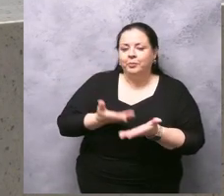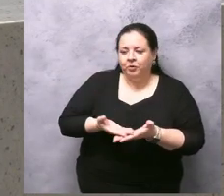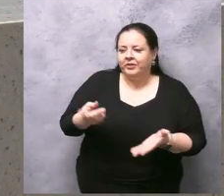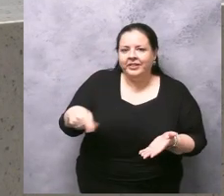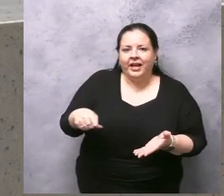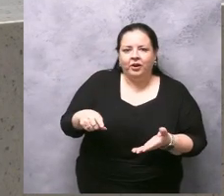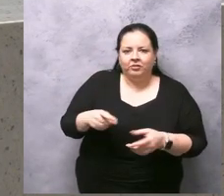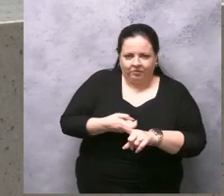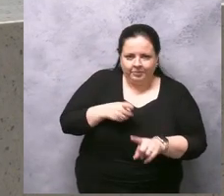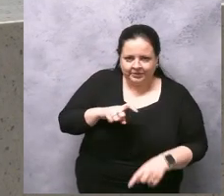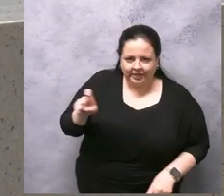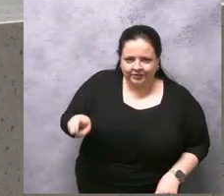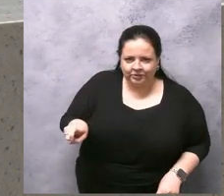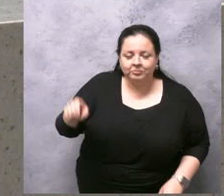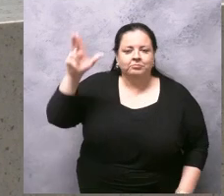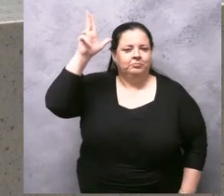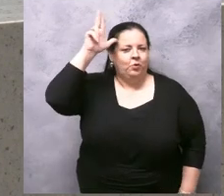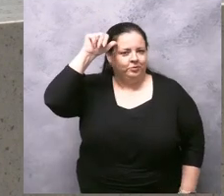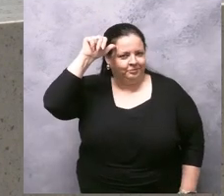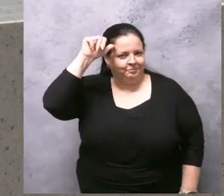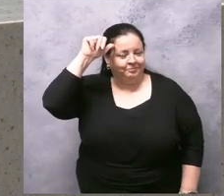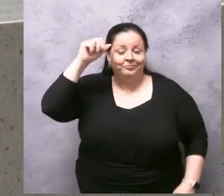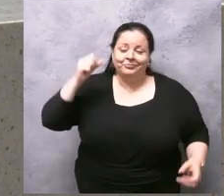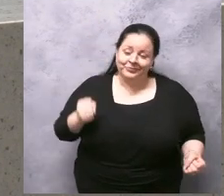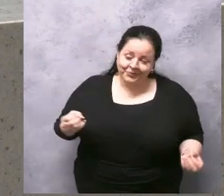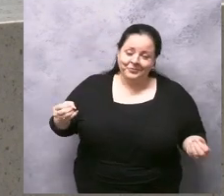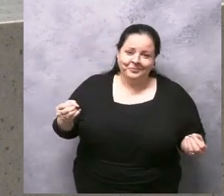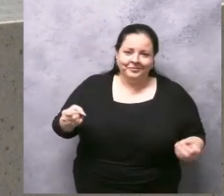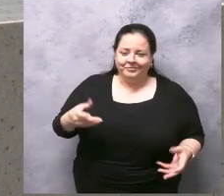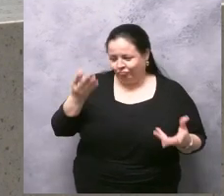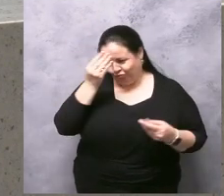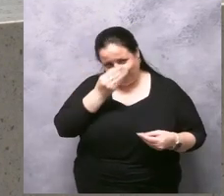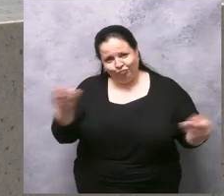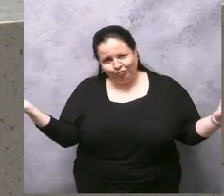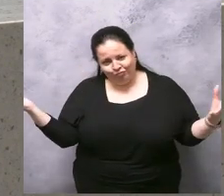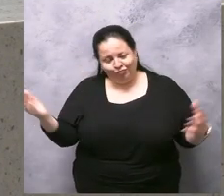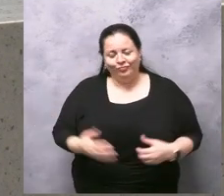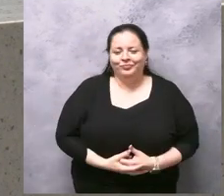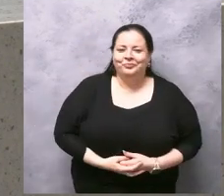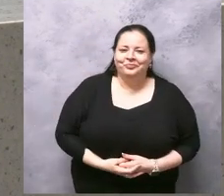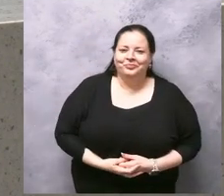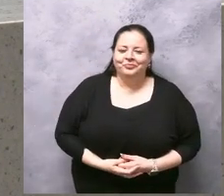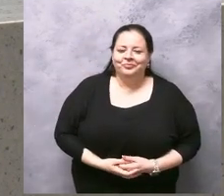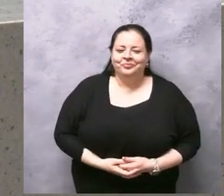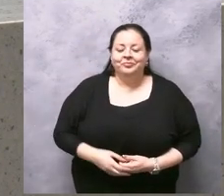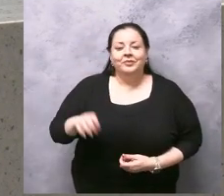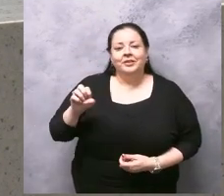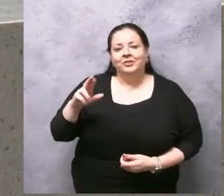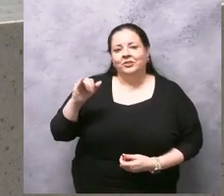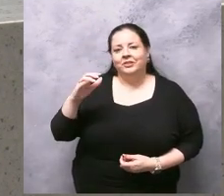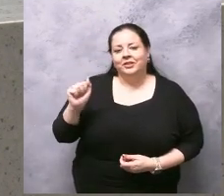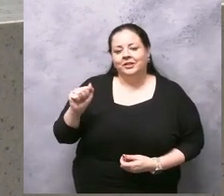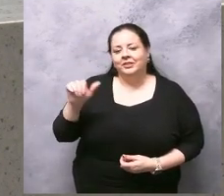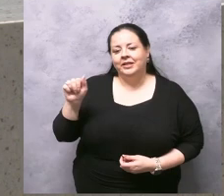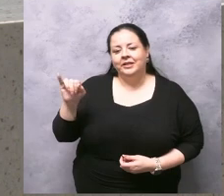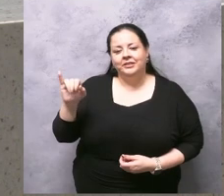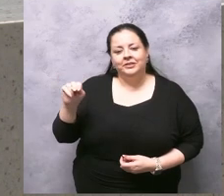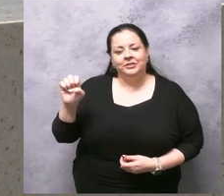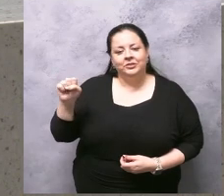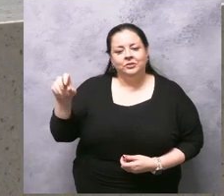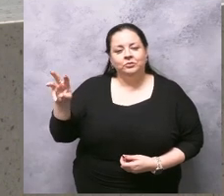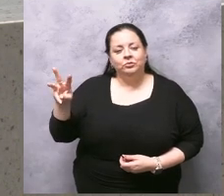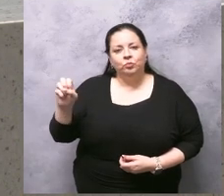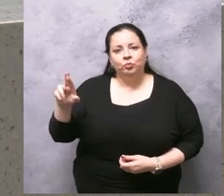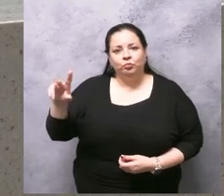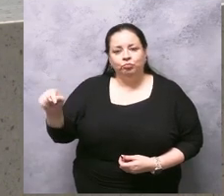live in Texas, was the horse. So just wanted you guys to let you know that. Erica Ainsworth, had an awesome conversation with her. She